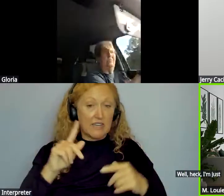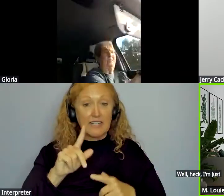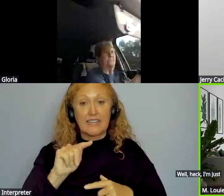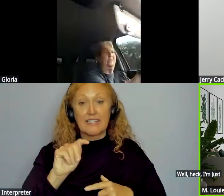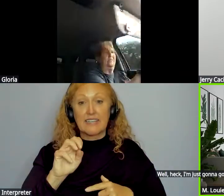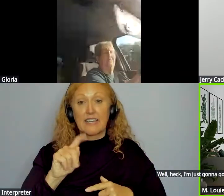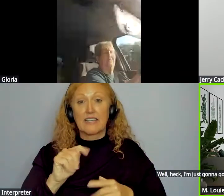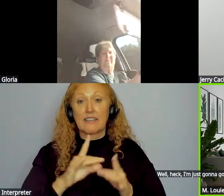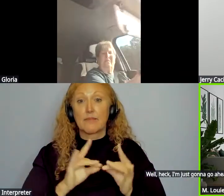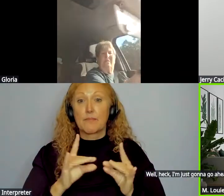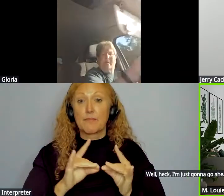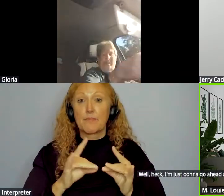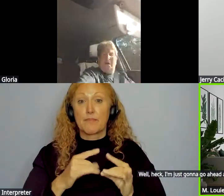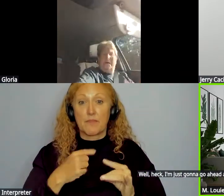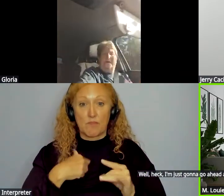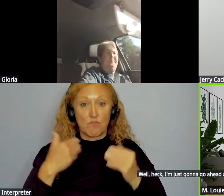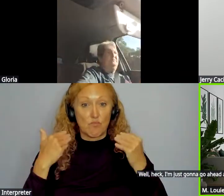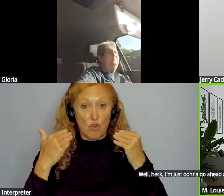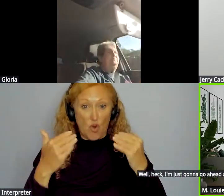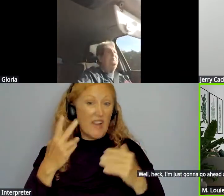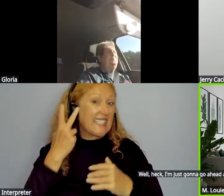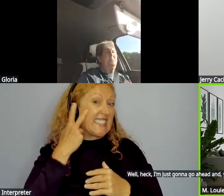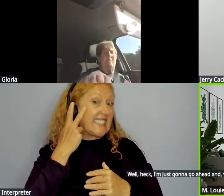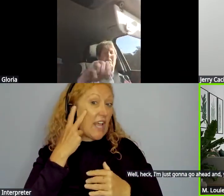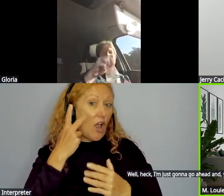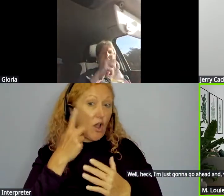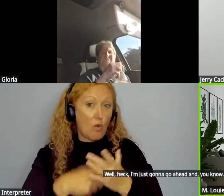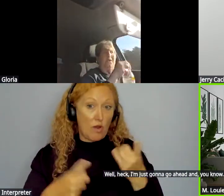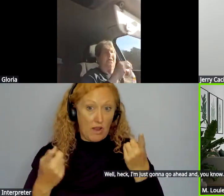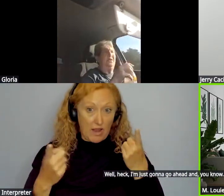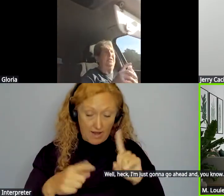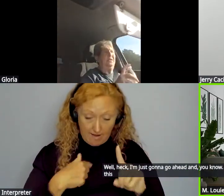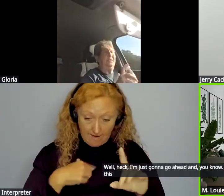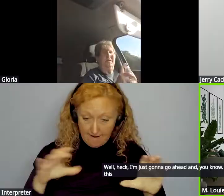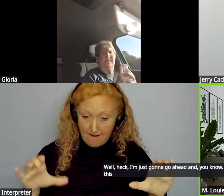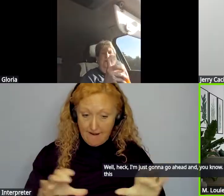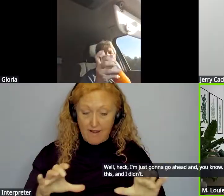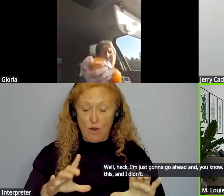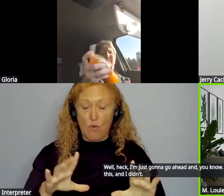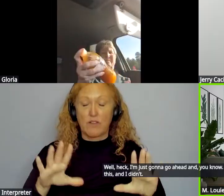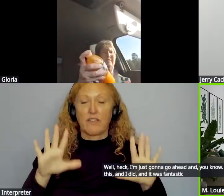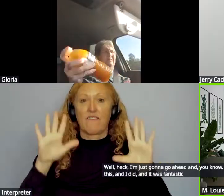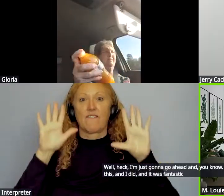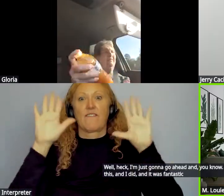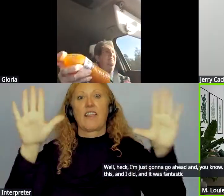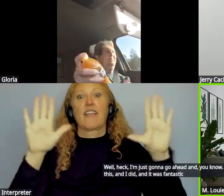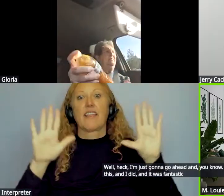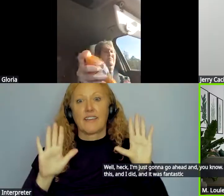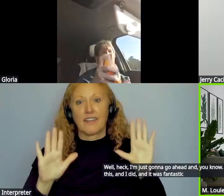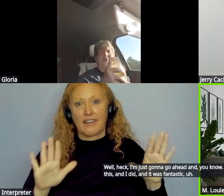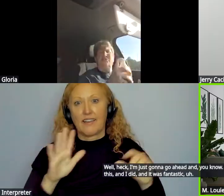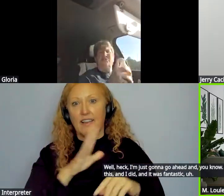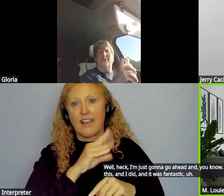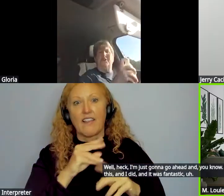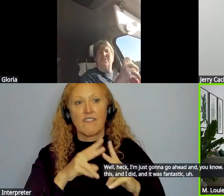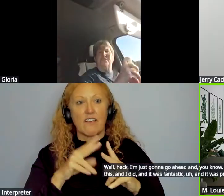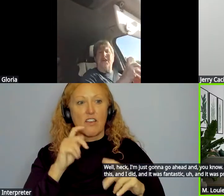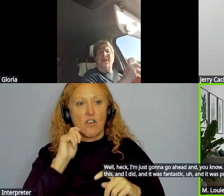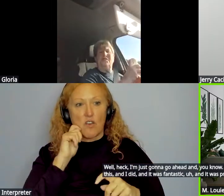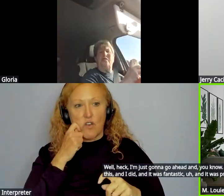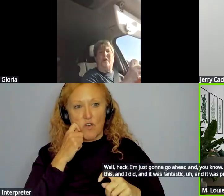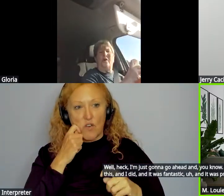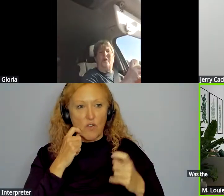and, see what happens when I do this. And I did, and it was fantastic. And it was pretty Was cool the to, test